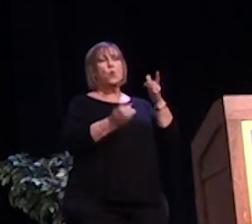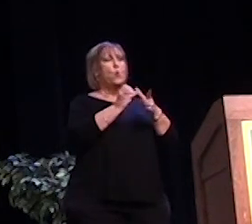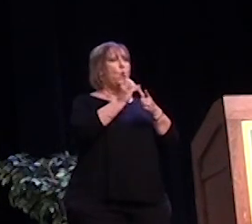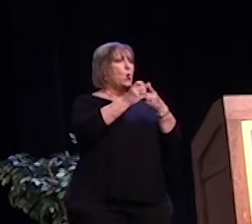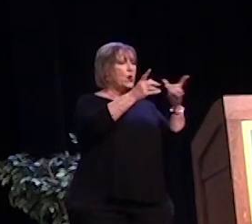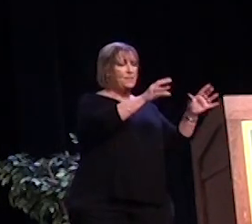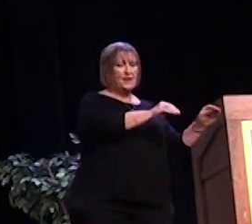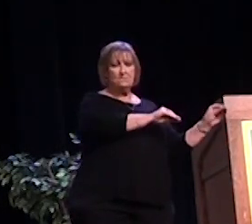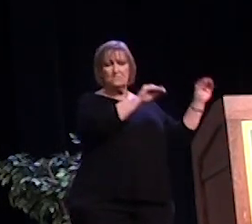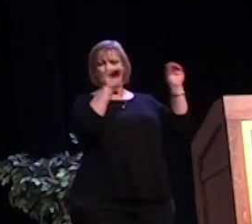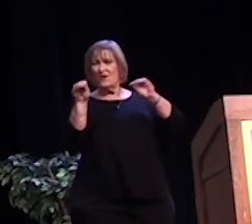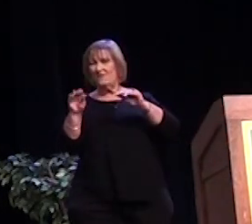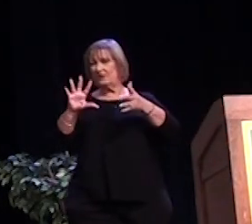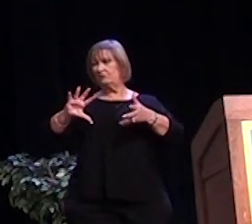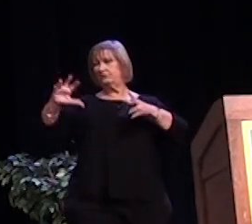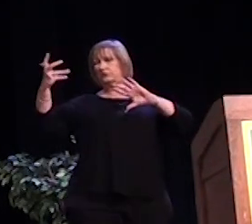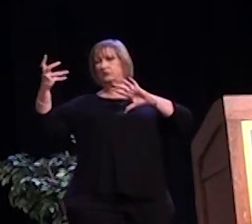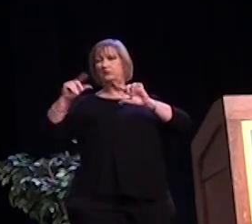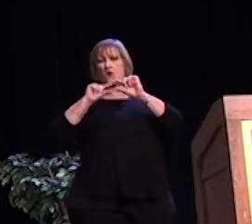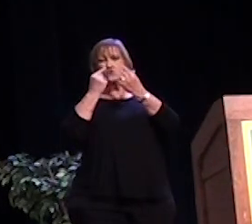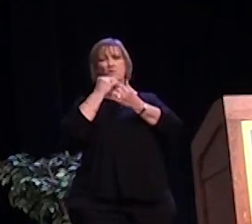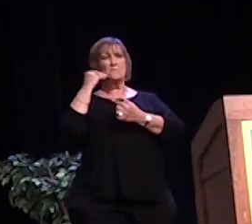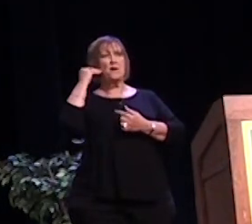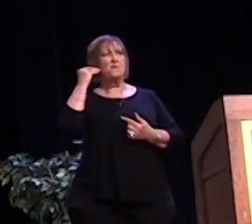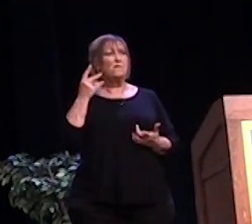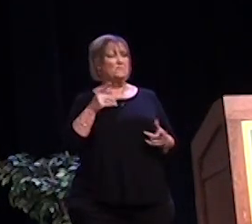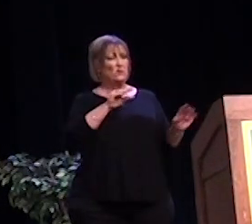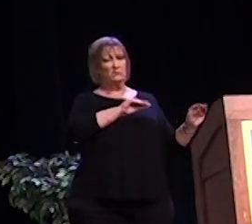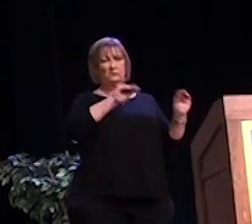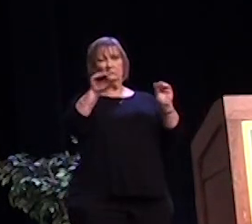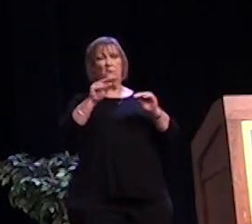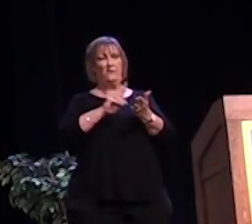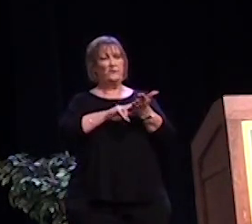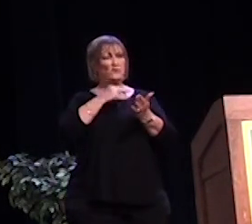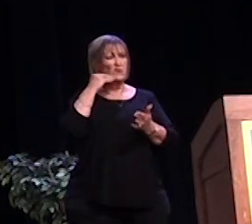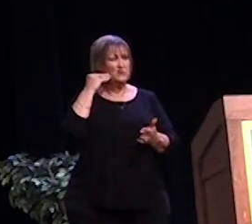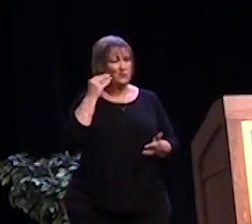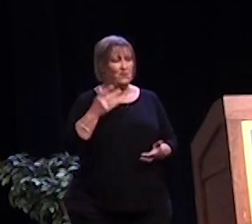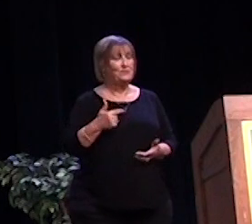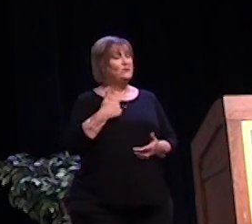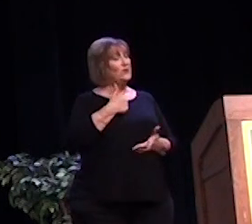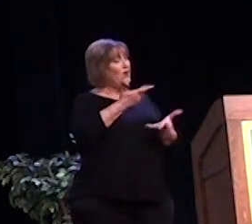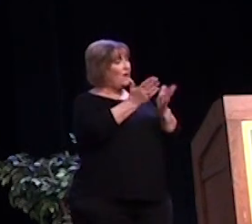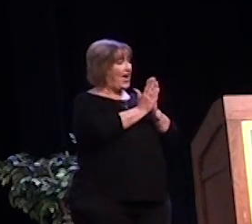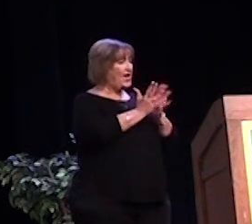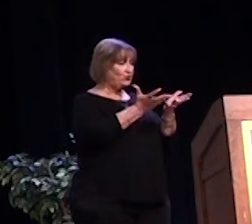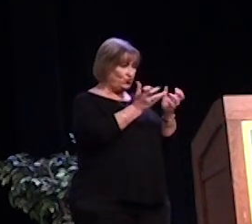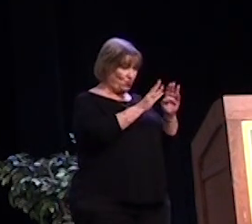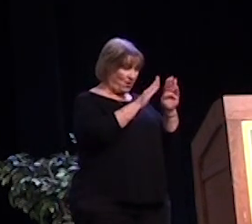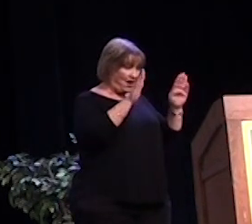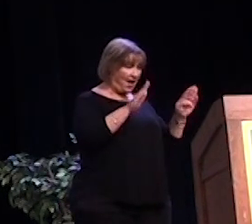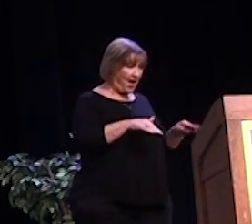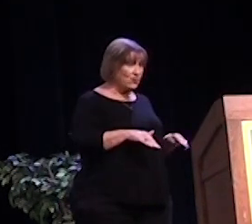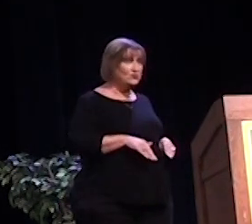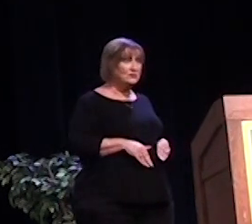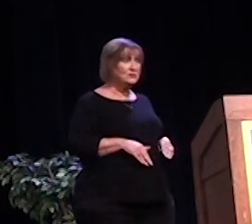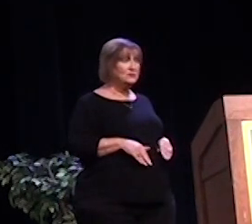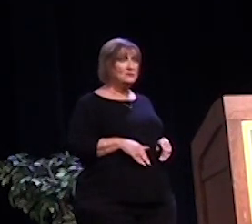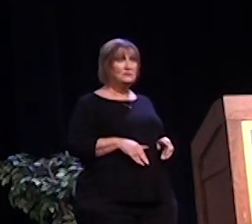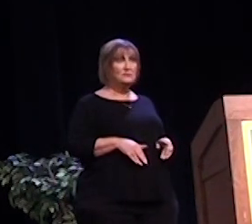happen already. For us, when we seek folks and we ask them, would you like to have a house? We immediately move them